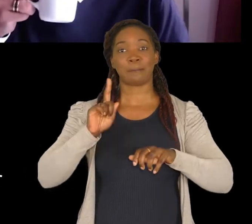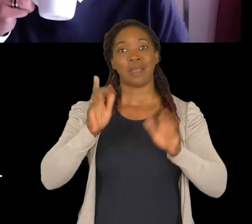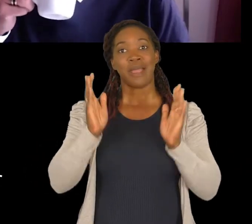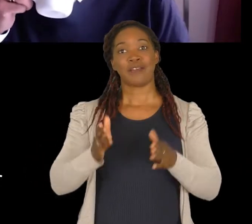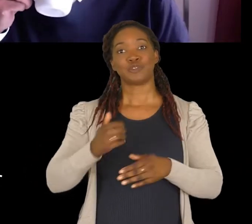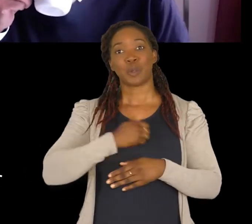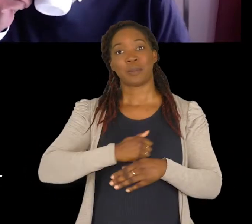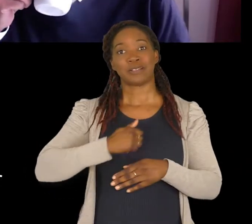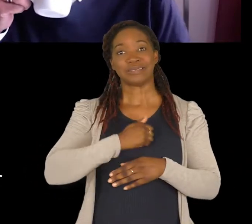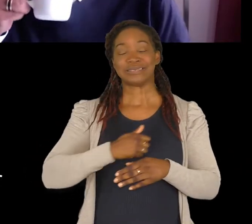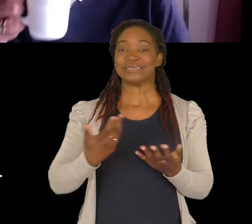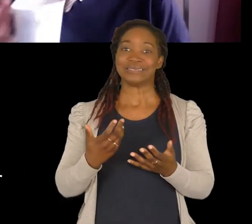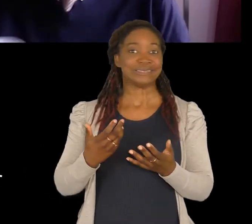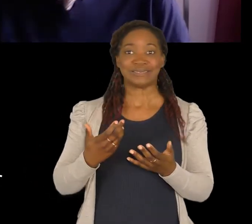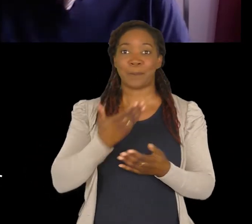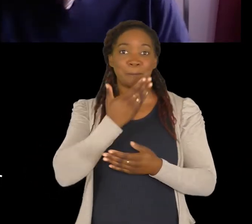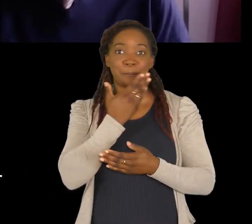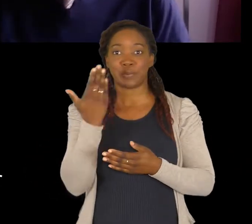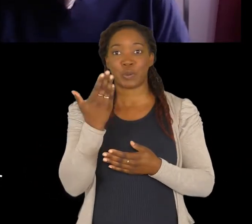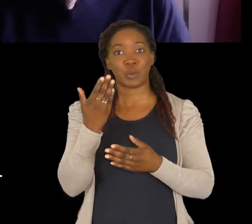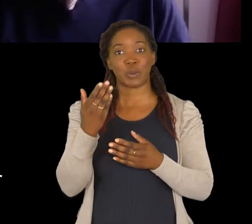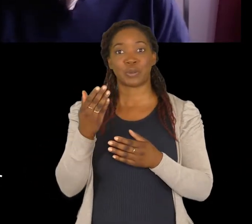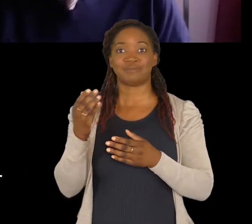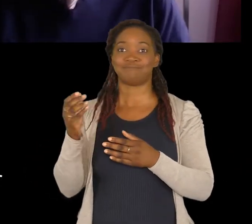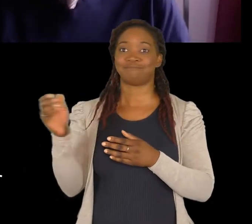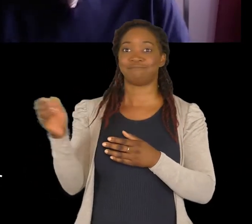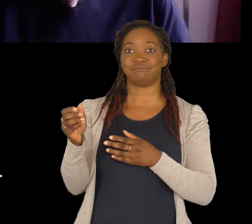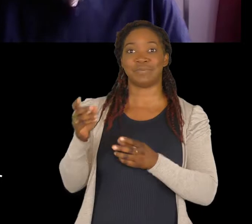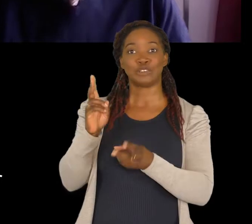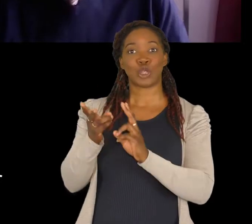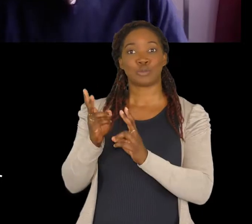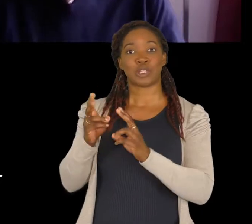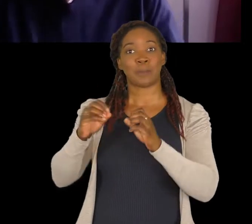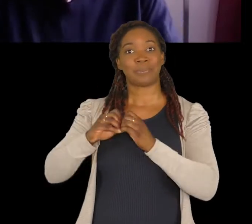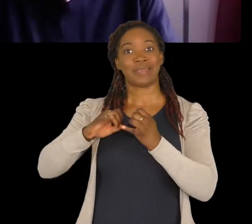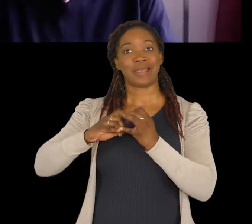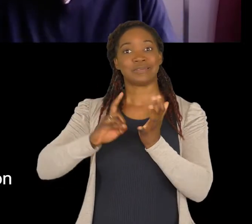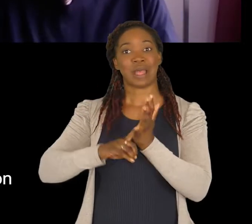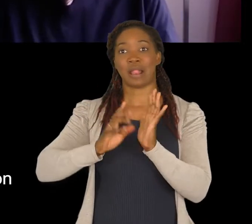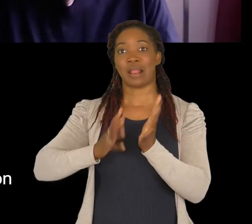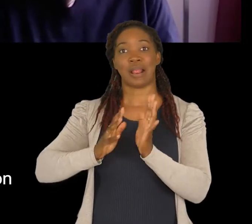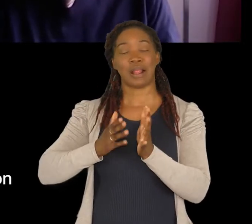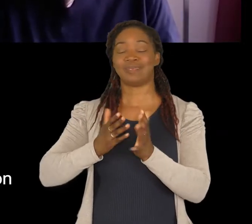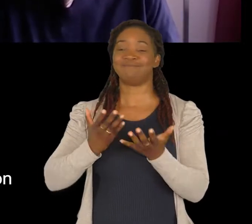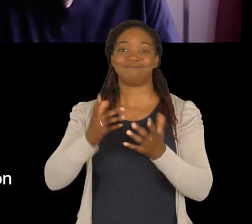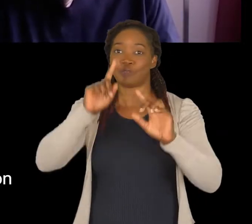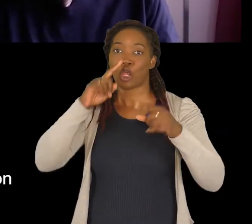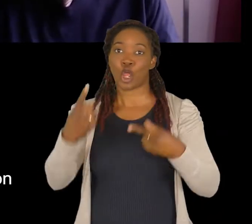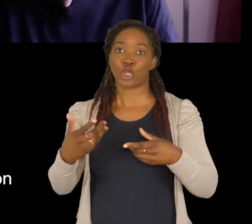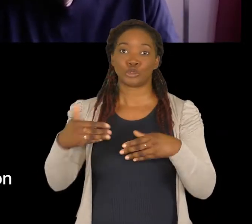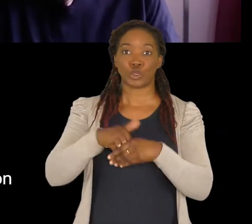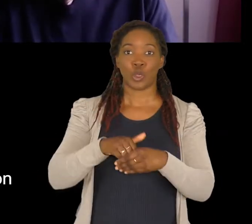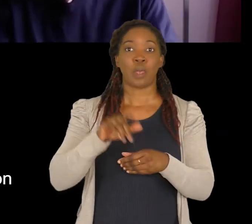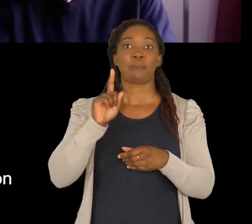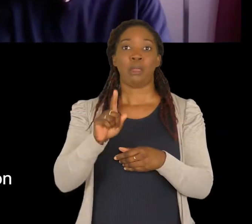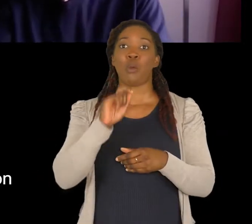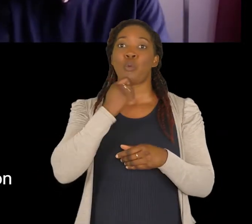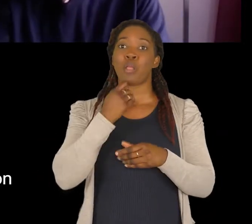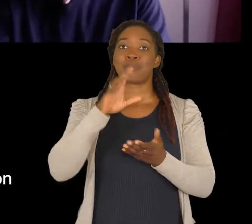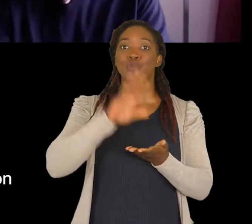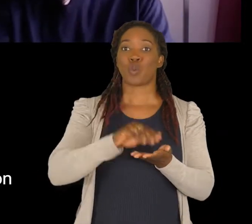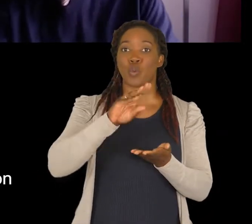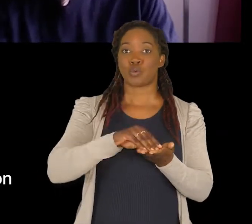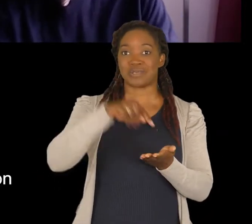apology as our BSL lady is unable to join us today. But as you know, we do record